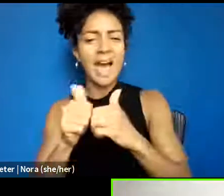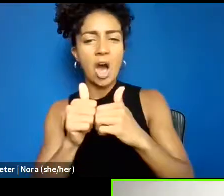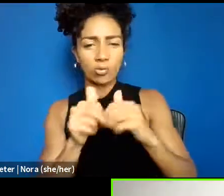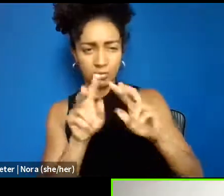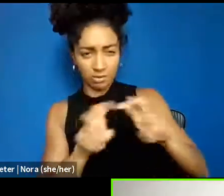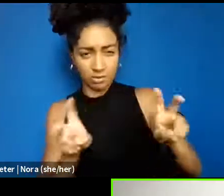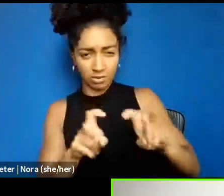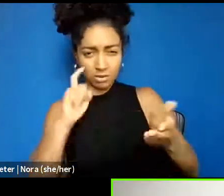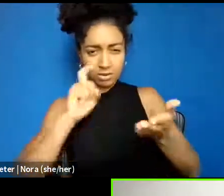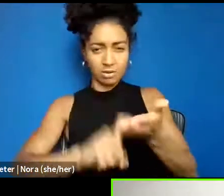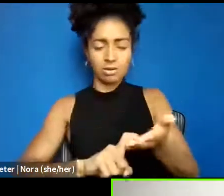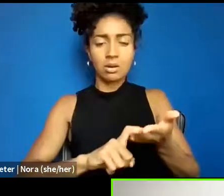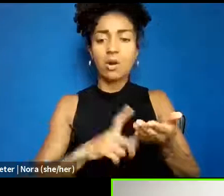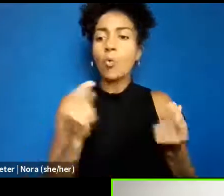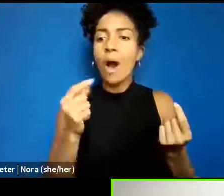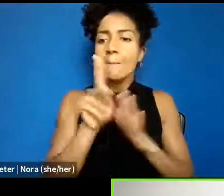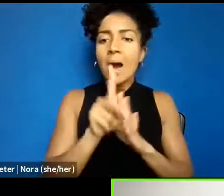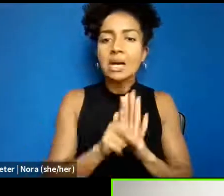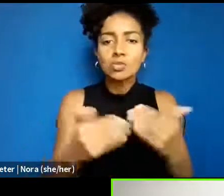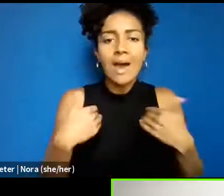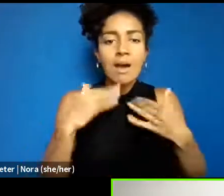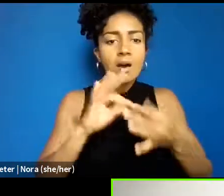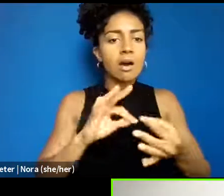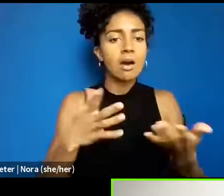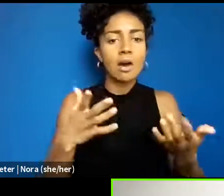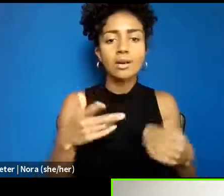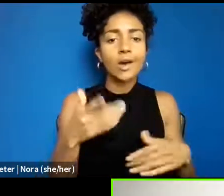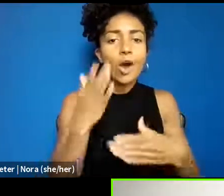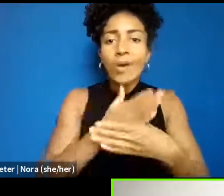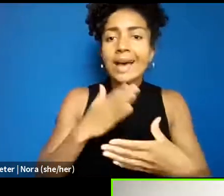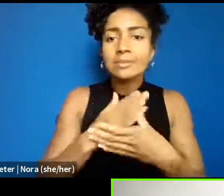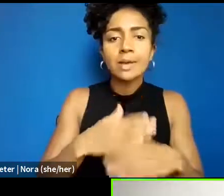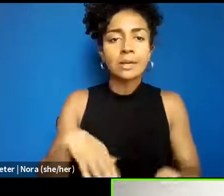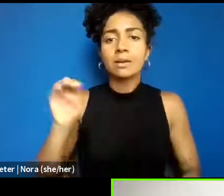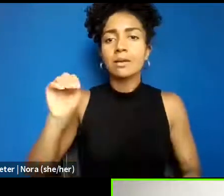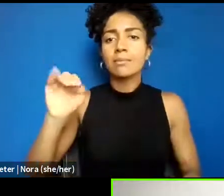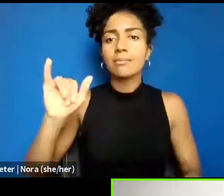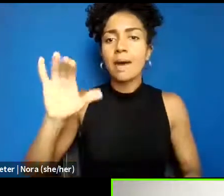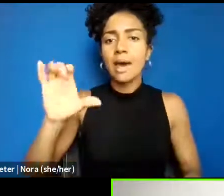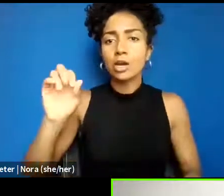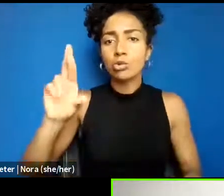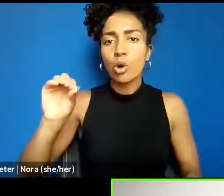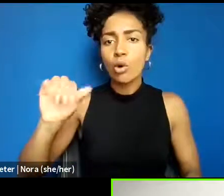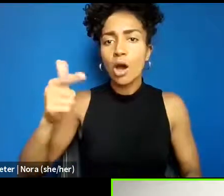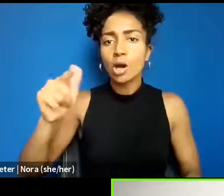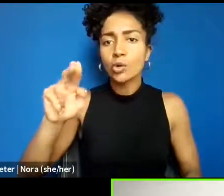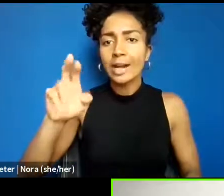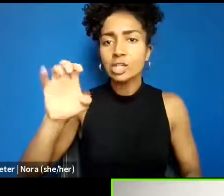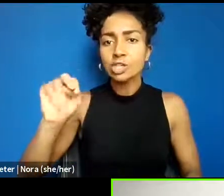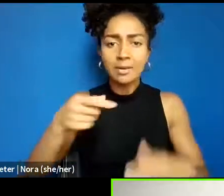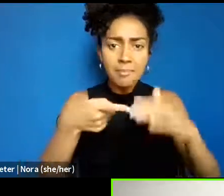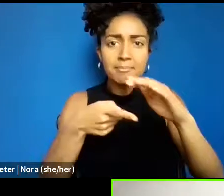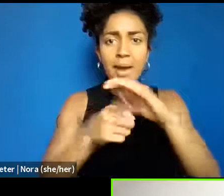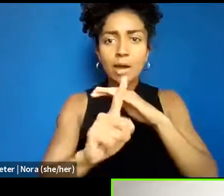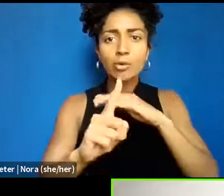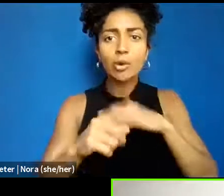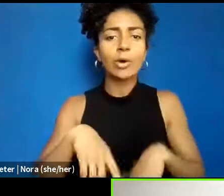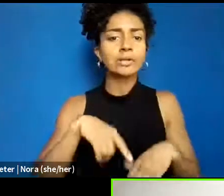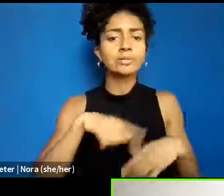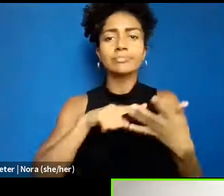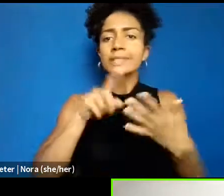you have around harassment, around microaggression, around discrimination? All of those things, evaluating,